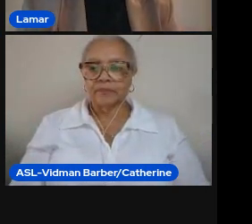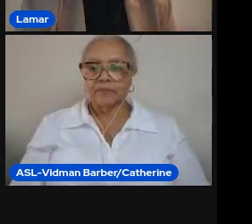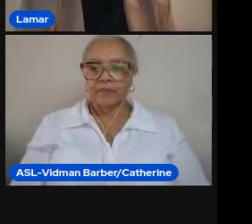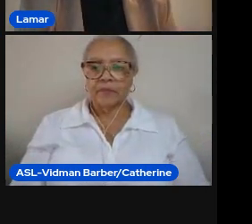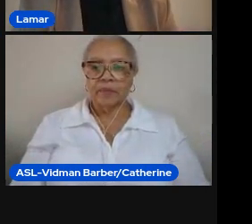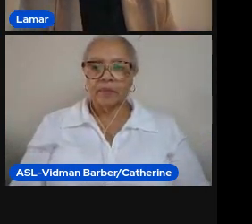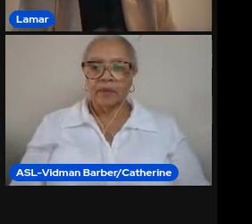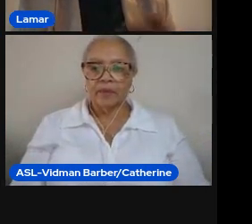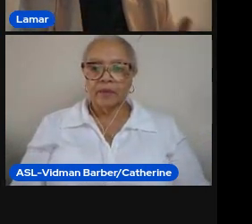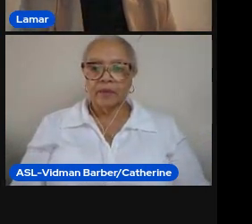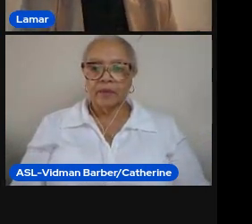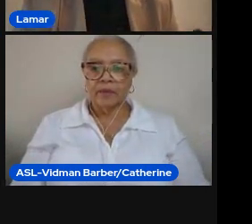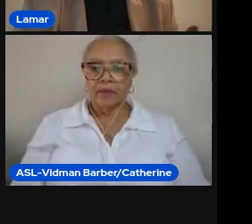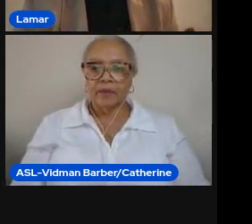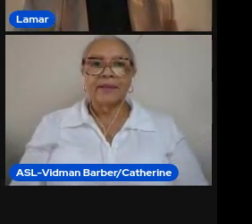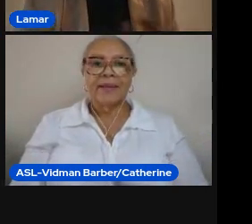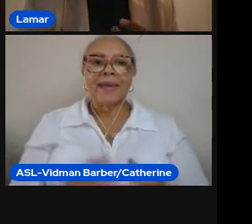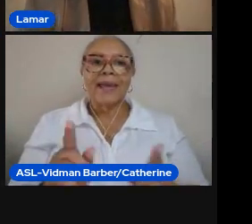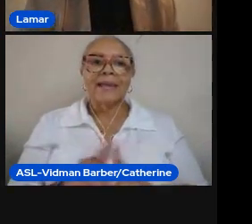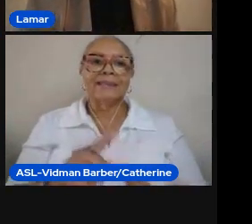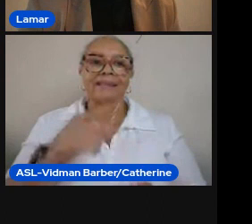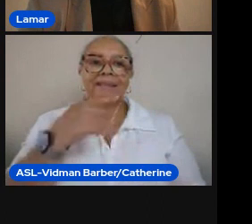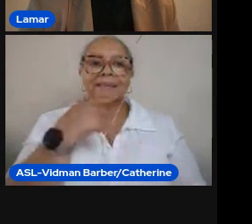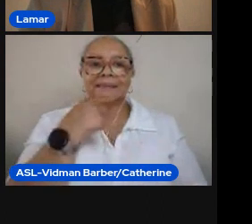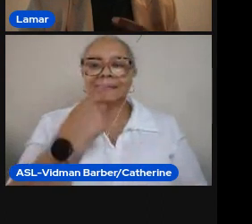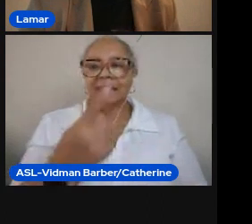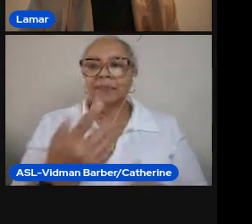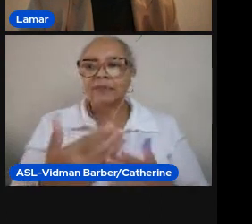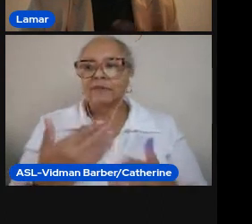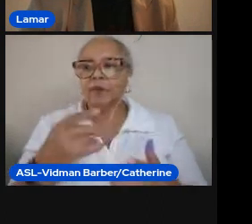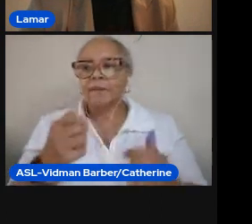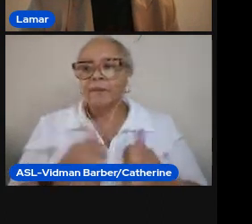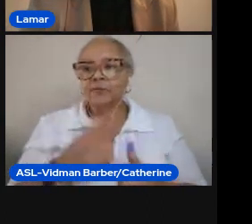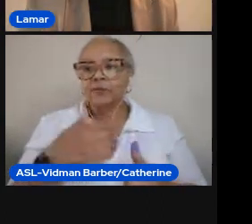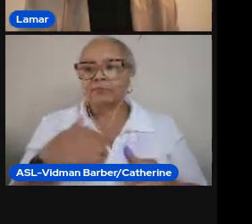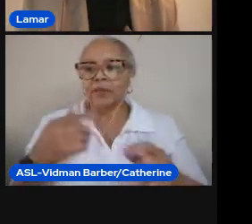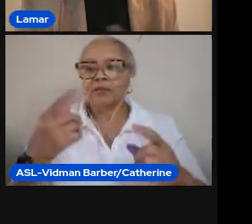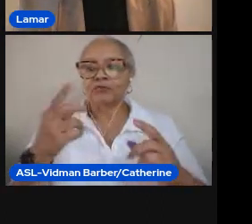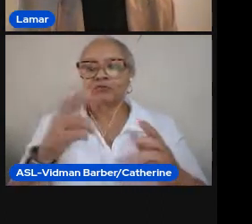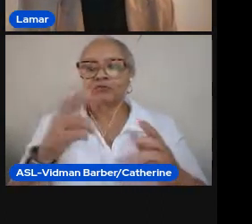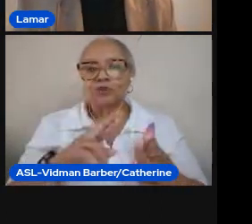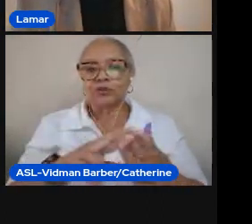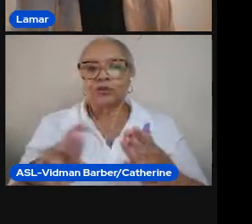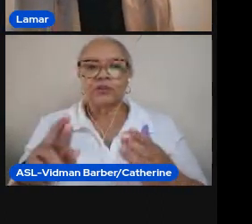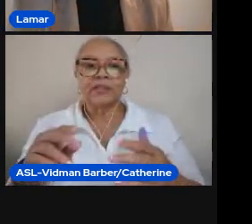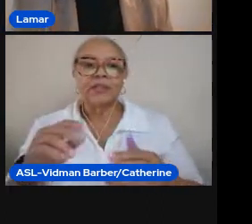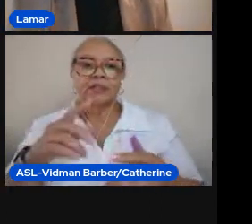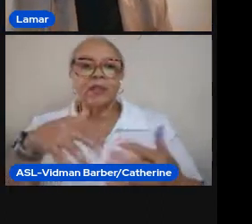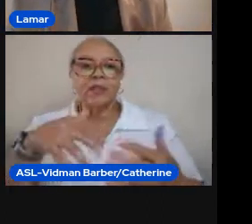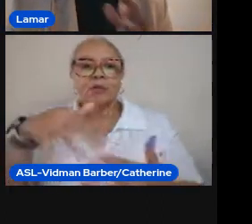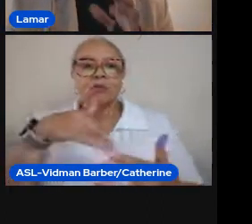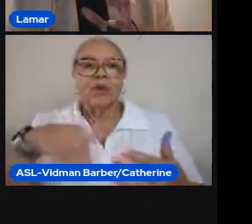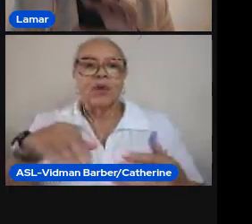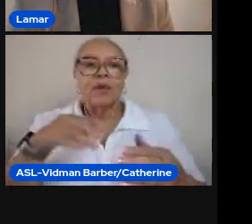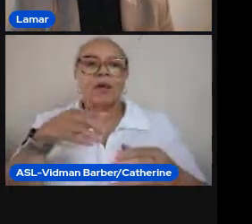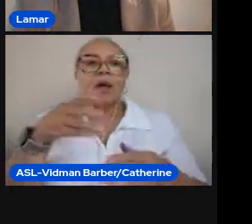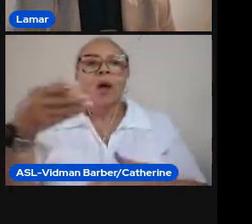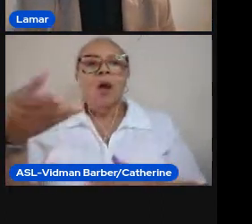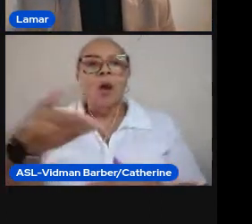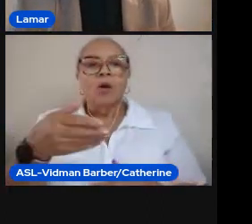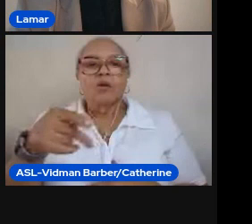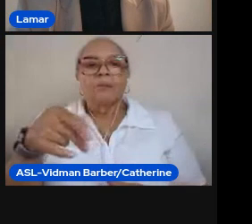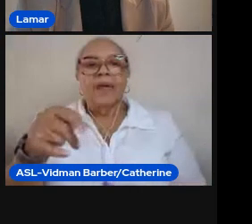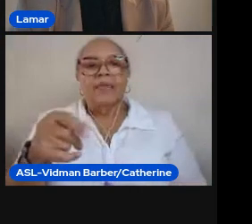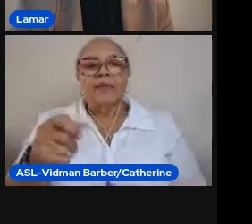So as Sion said, like most of my research is centered around host pathogen interaction, but with a